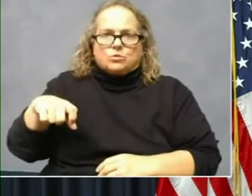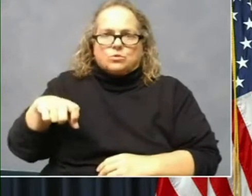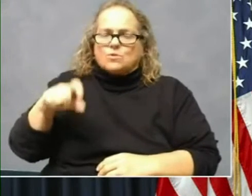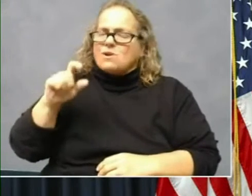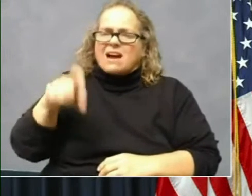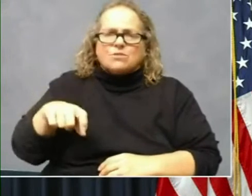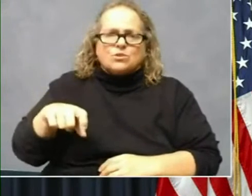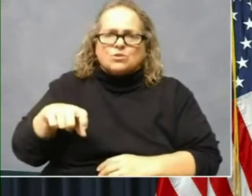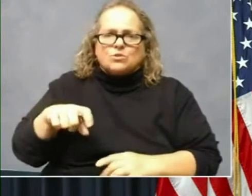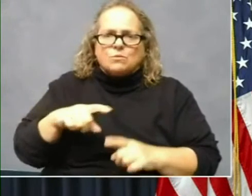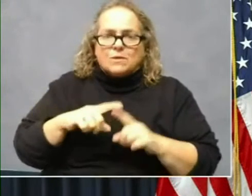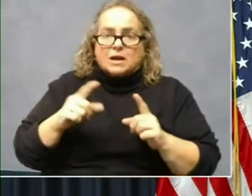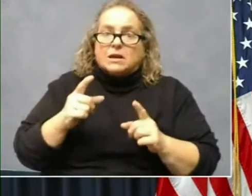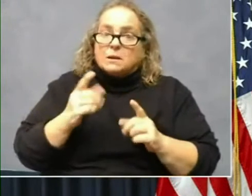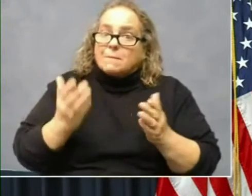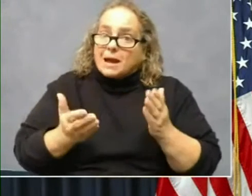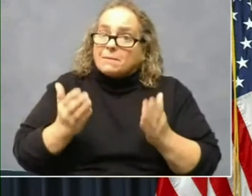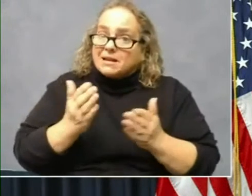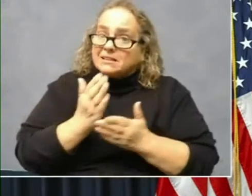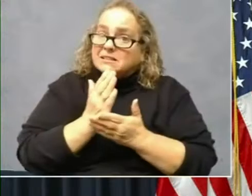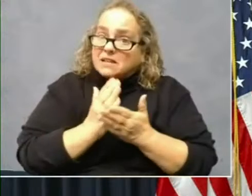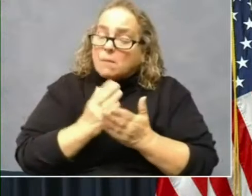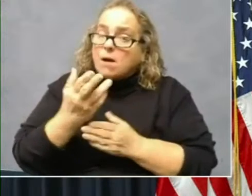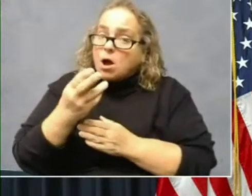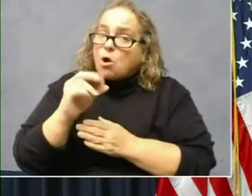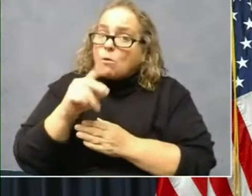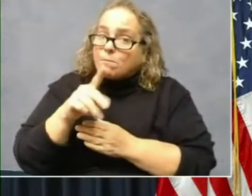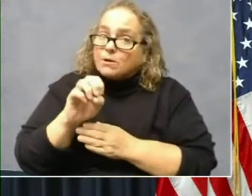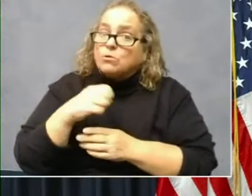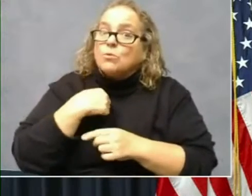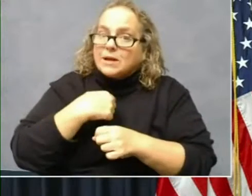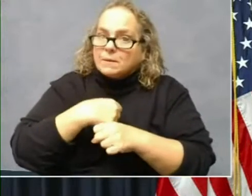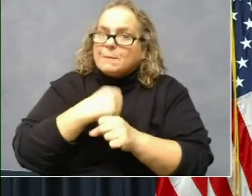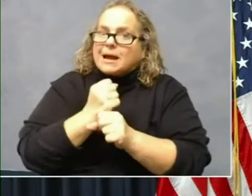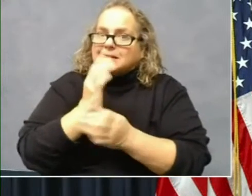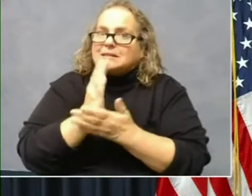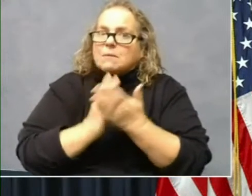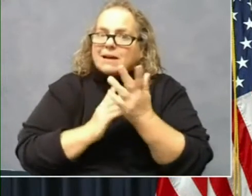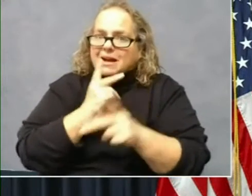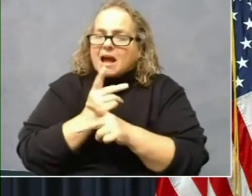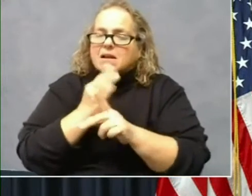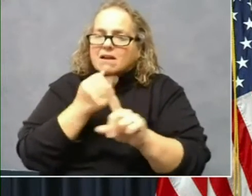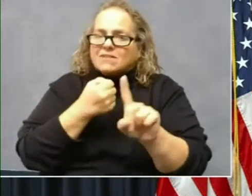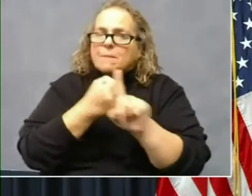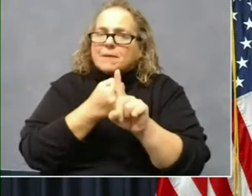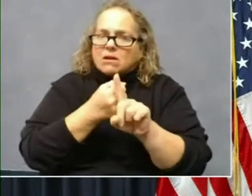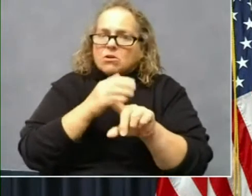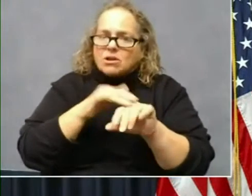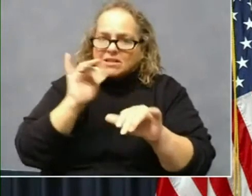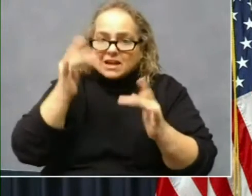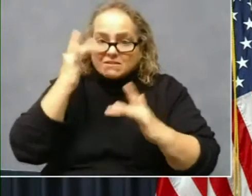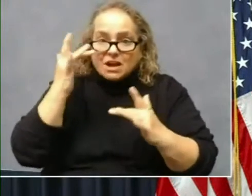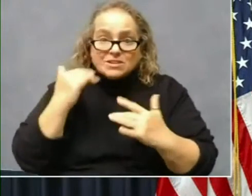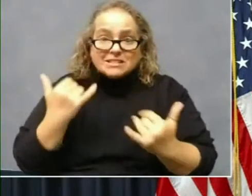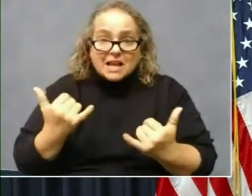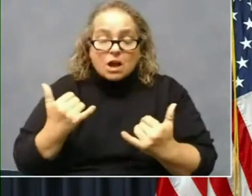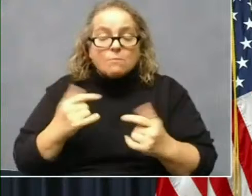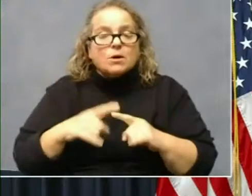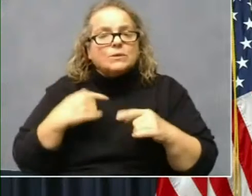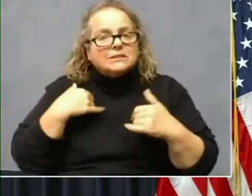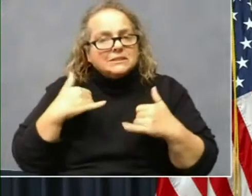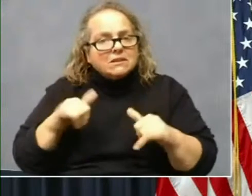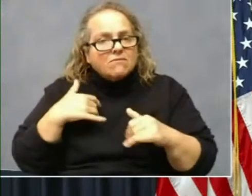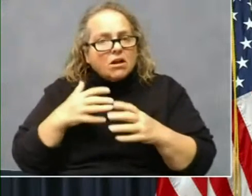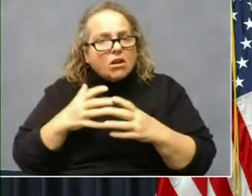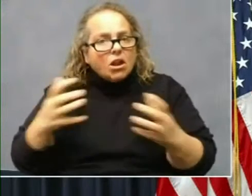some real hope that we are having an impact on this virus right now, but still a lot to do and a lot of